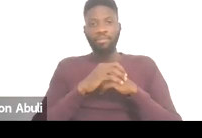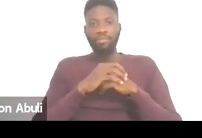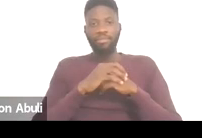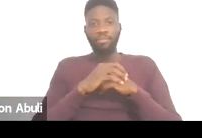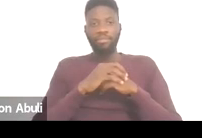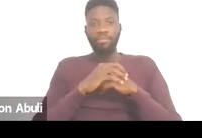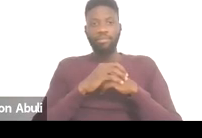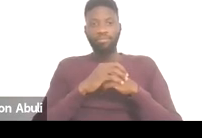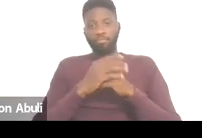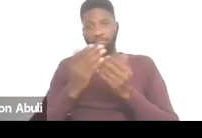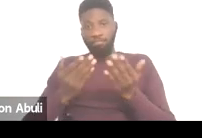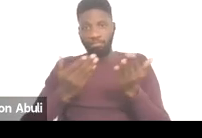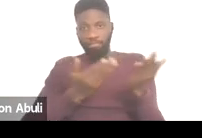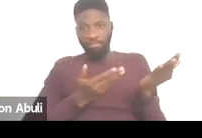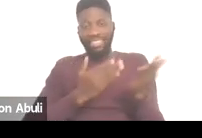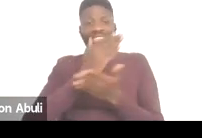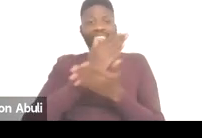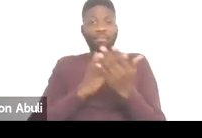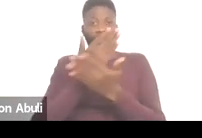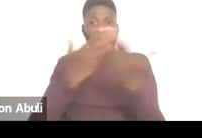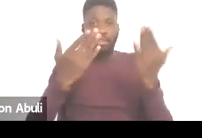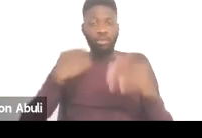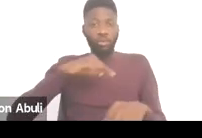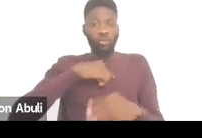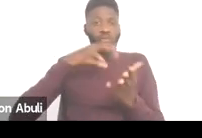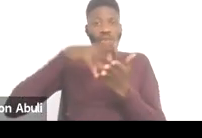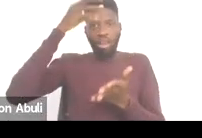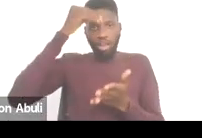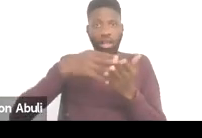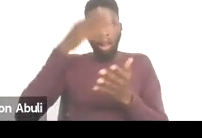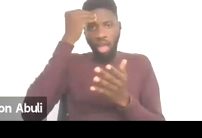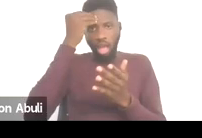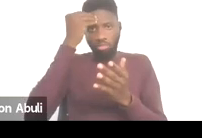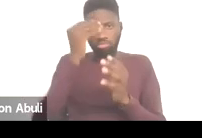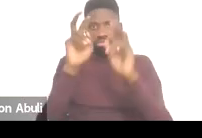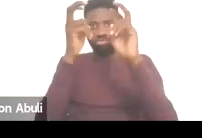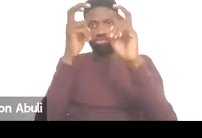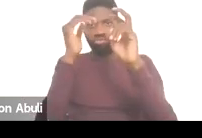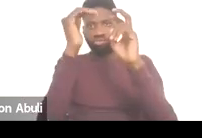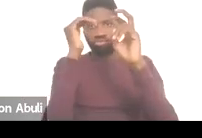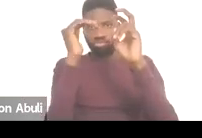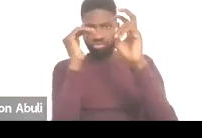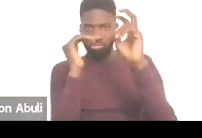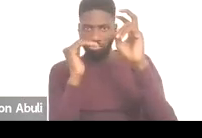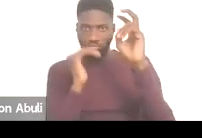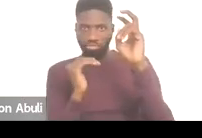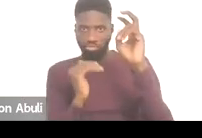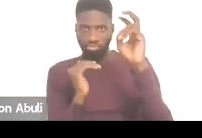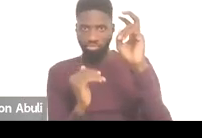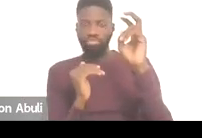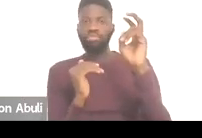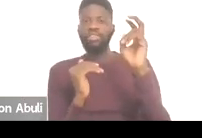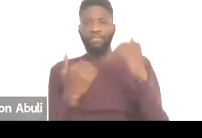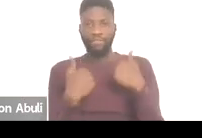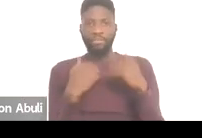These are some of the things that we are going to be looking at in this module. Like, we'll